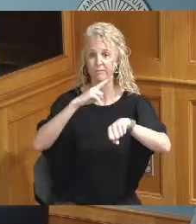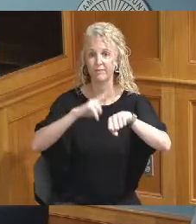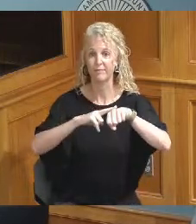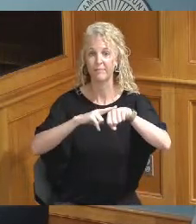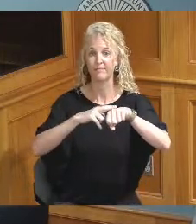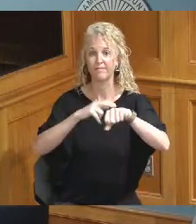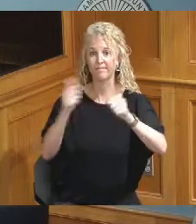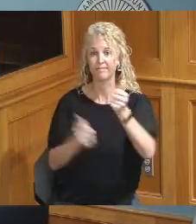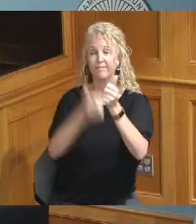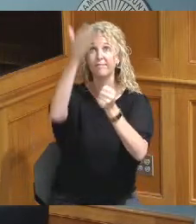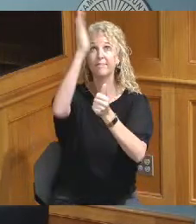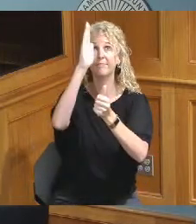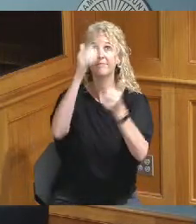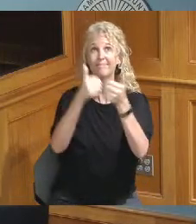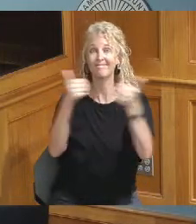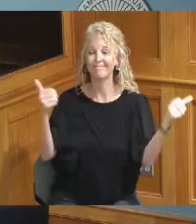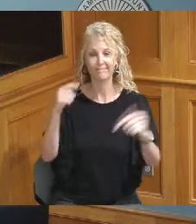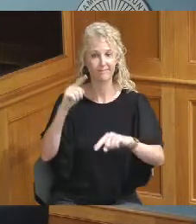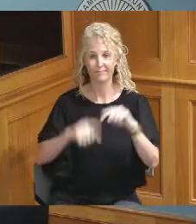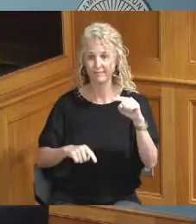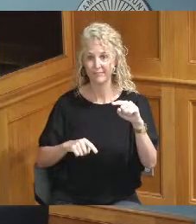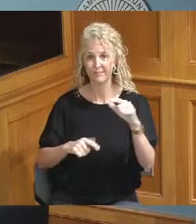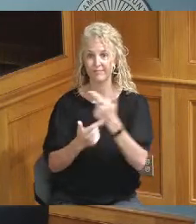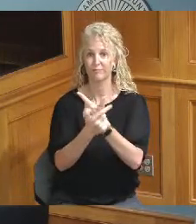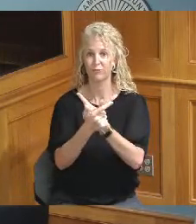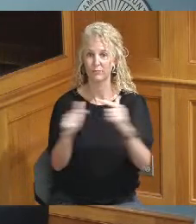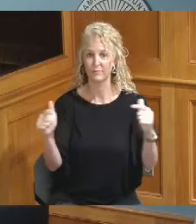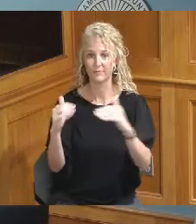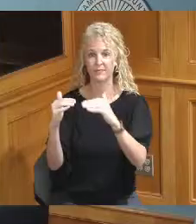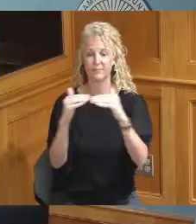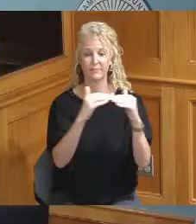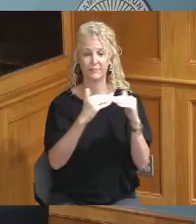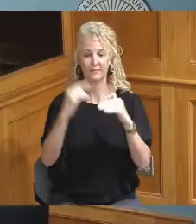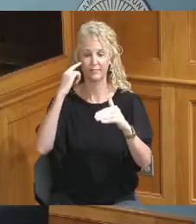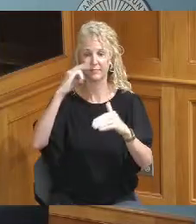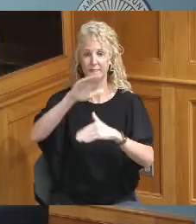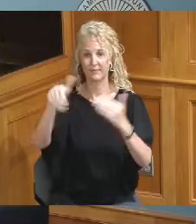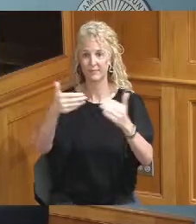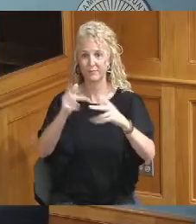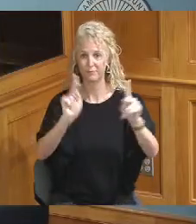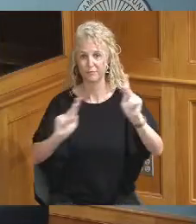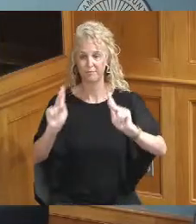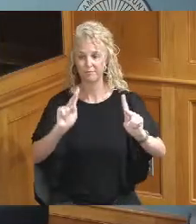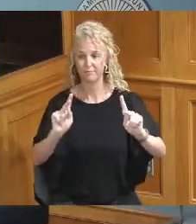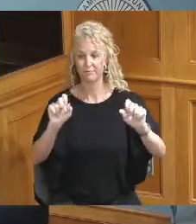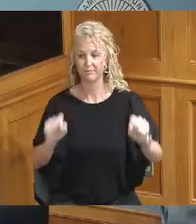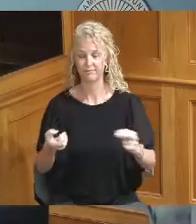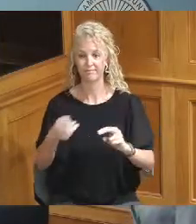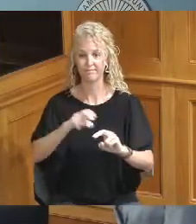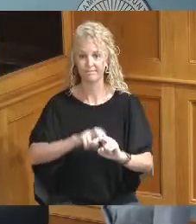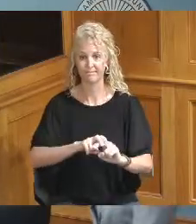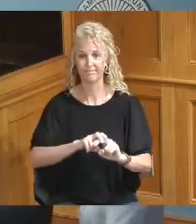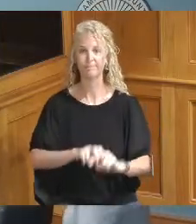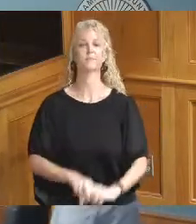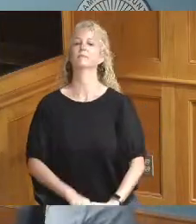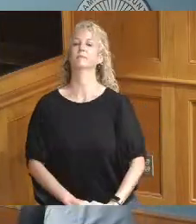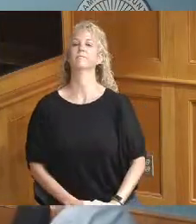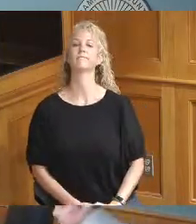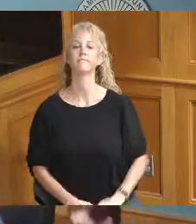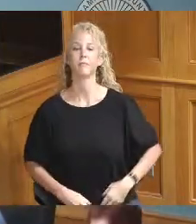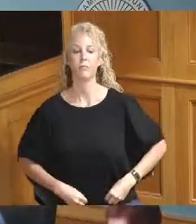one nation, under God, indivisible, with liberty and justice for all.